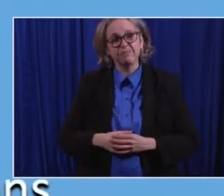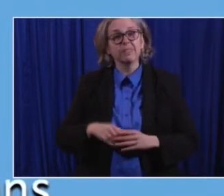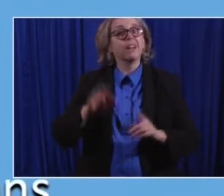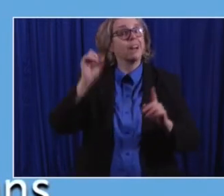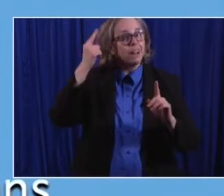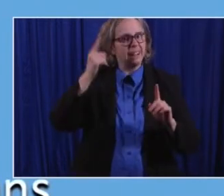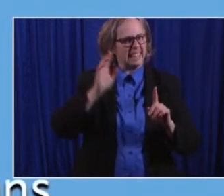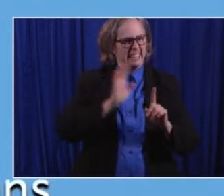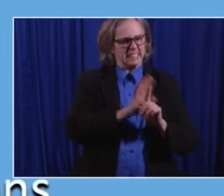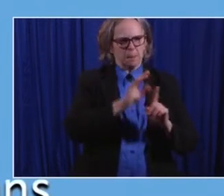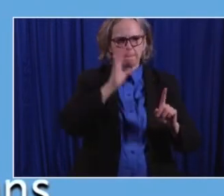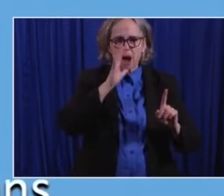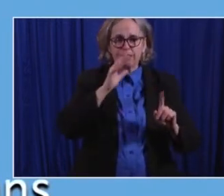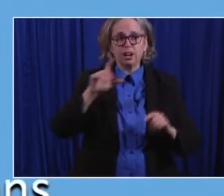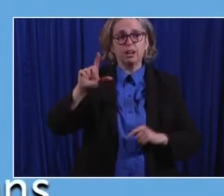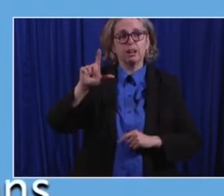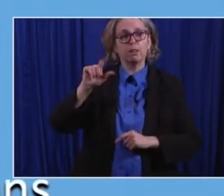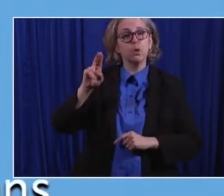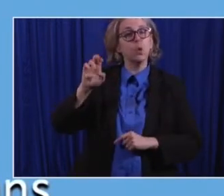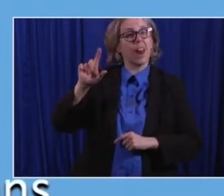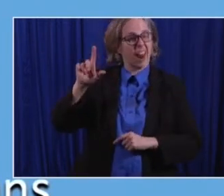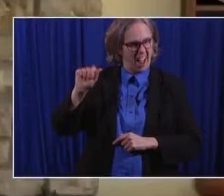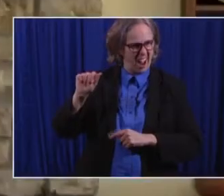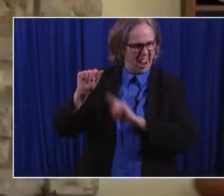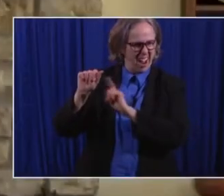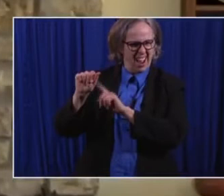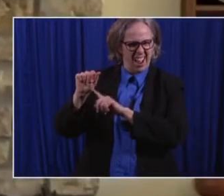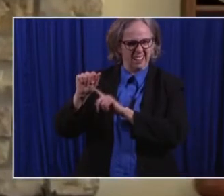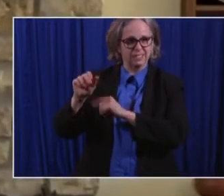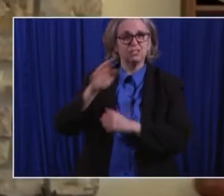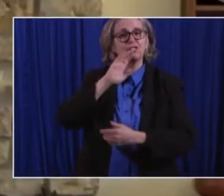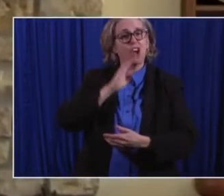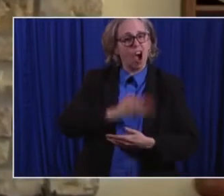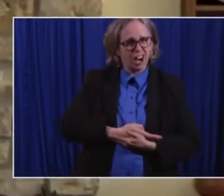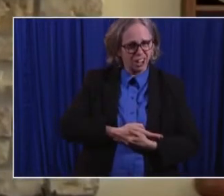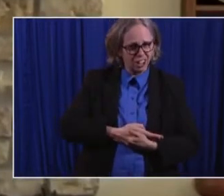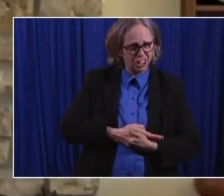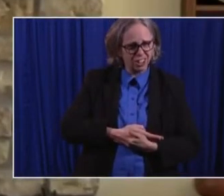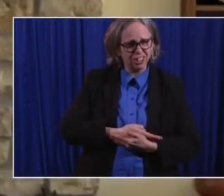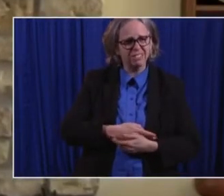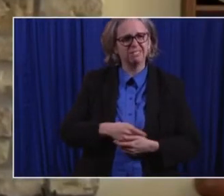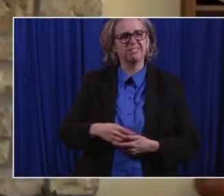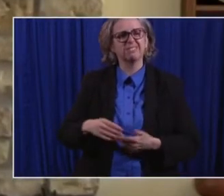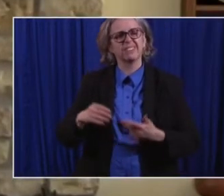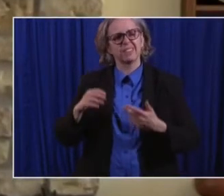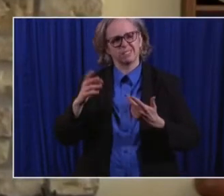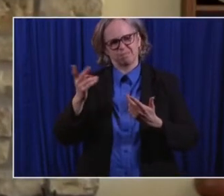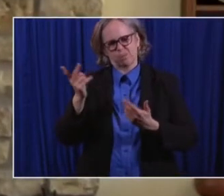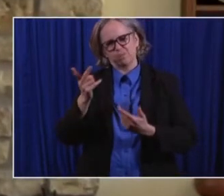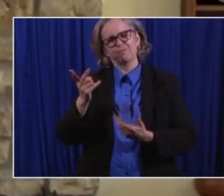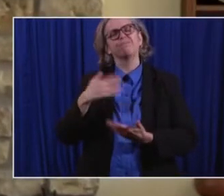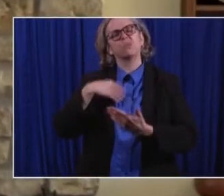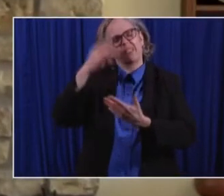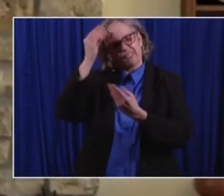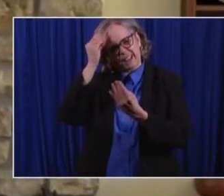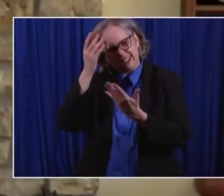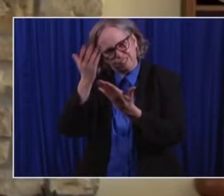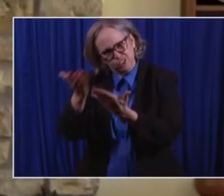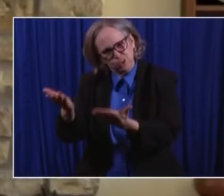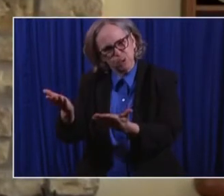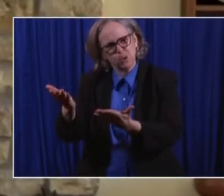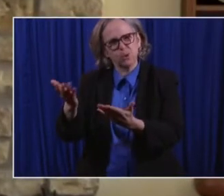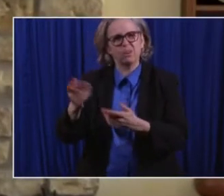daughters, Alicia, Jasmine, Lexis, and Aaliyah, and his life partner,